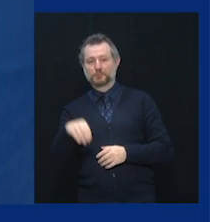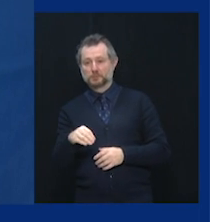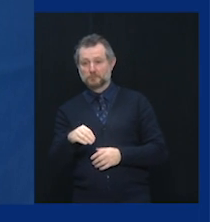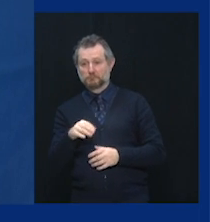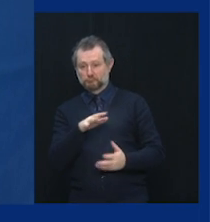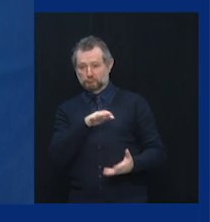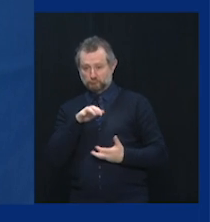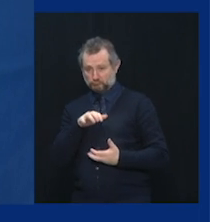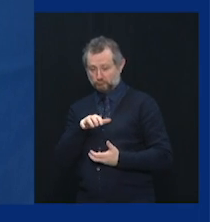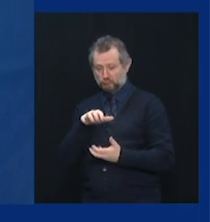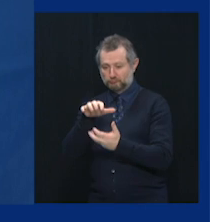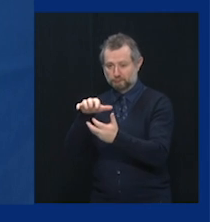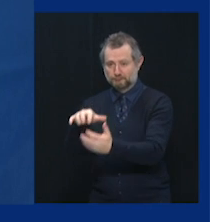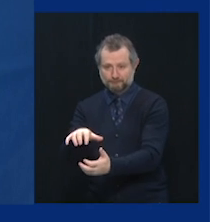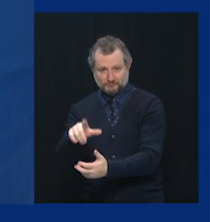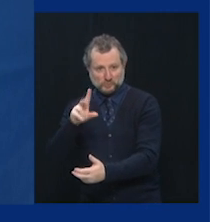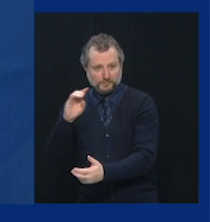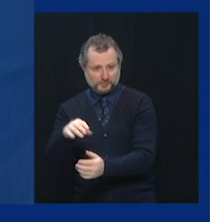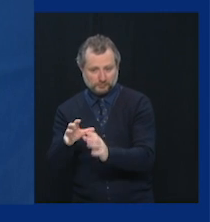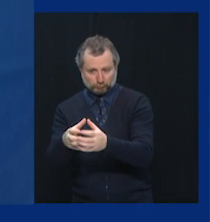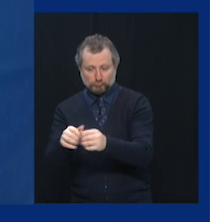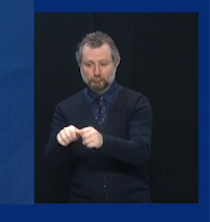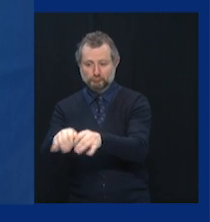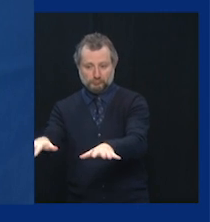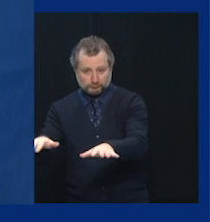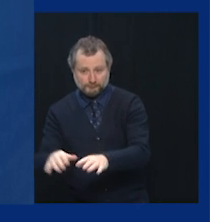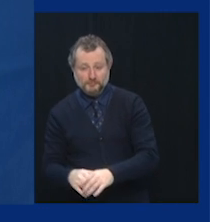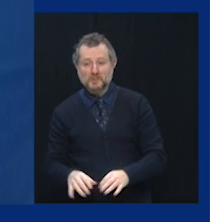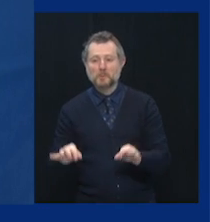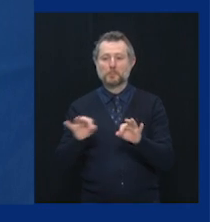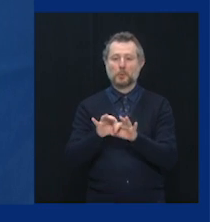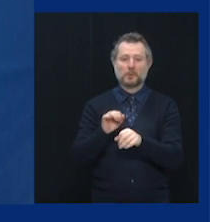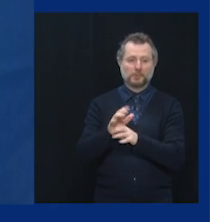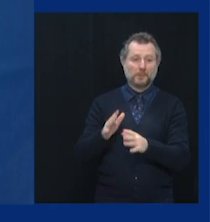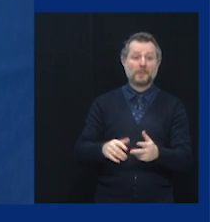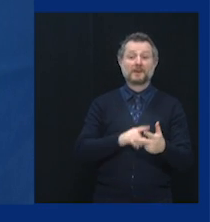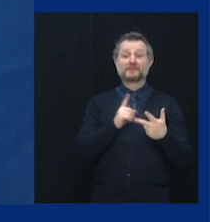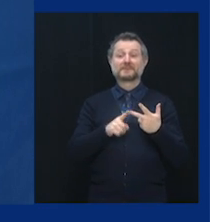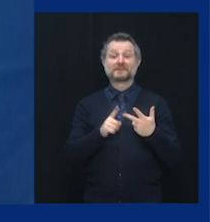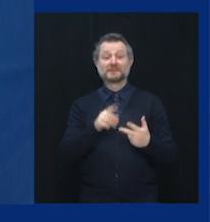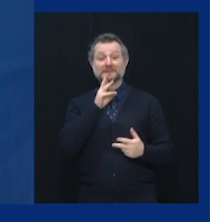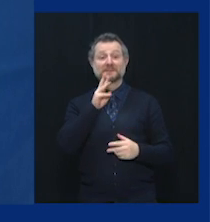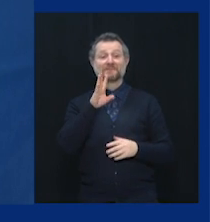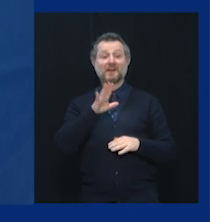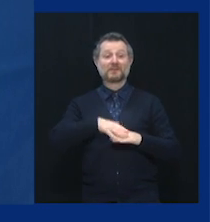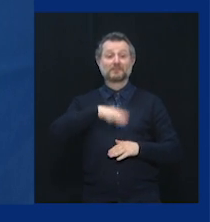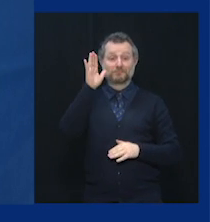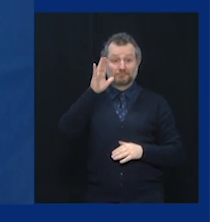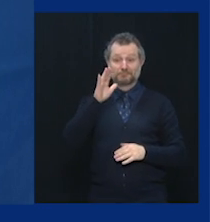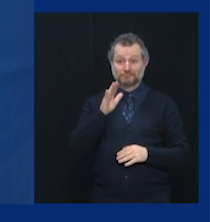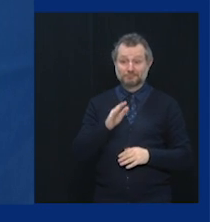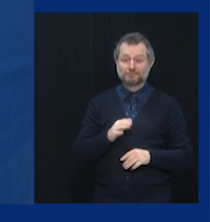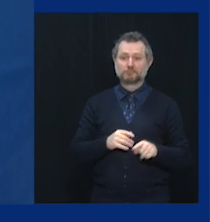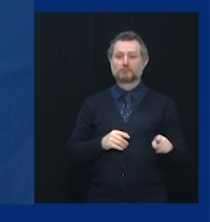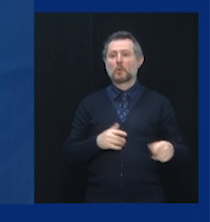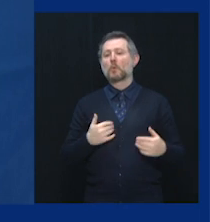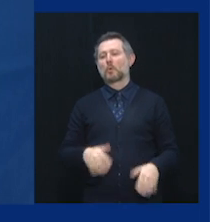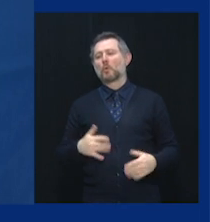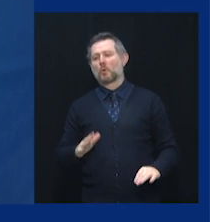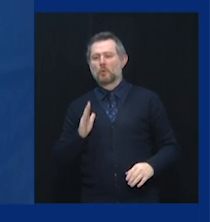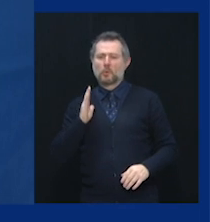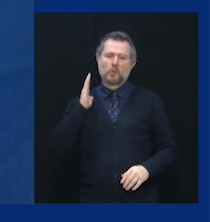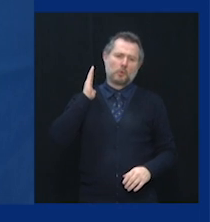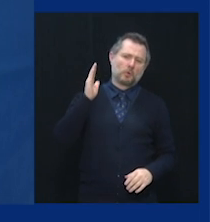region's allocation to essential workers. 65 plus are more than half,